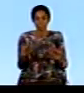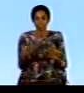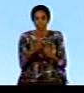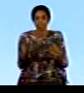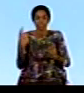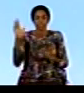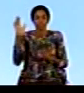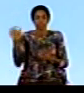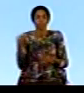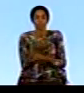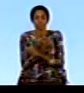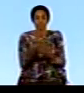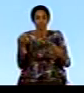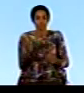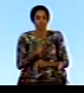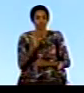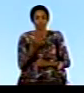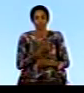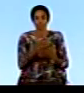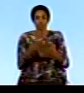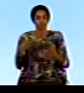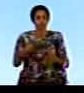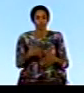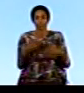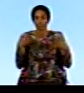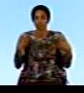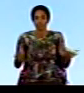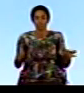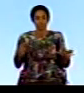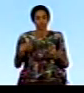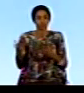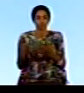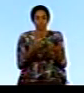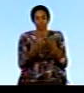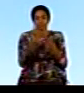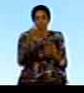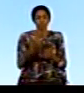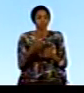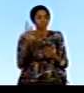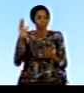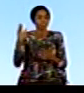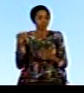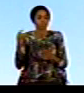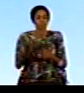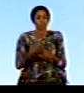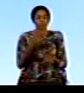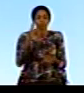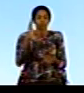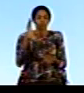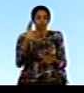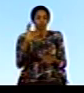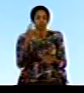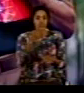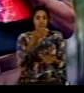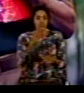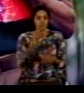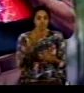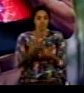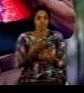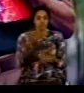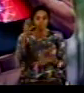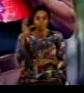And before we go, we bring you this testimony from Uche Wafo. This testimony is from Ogun